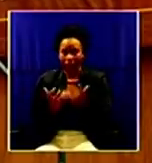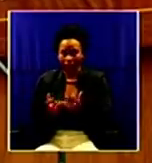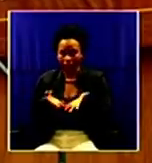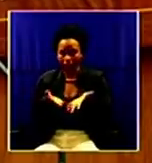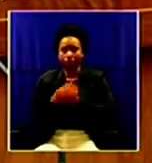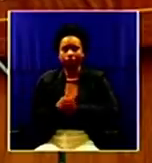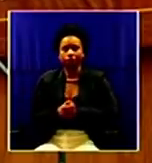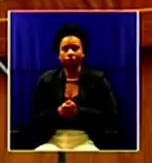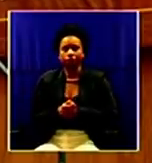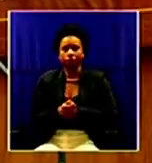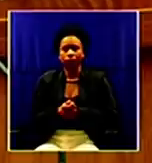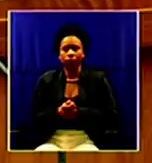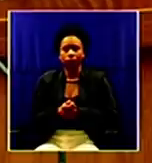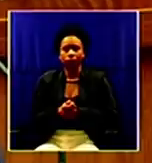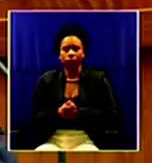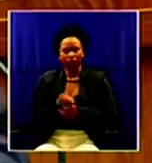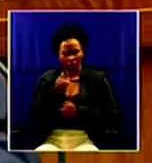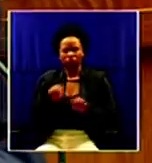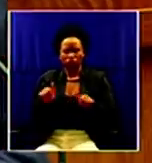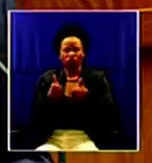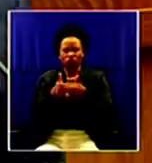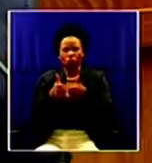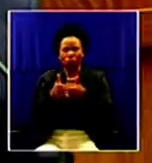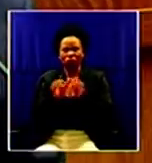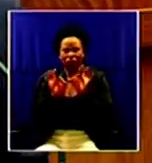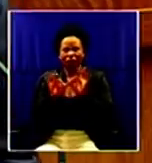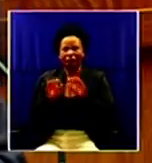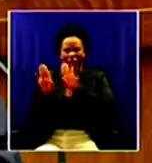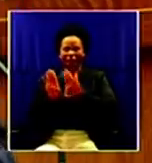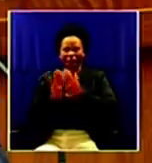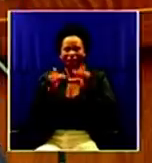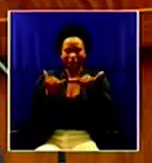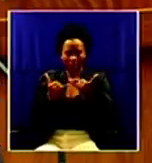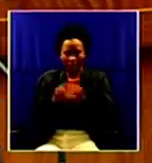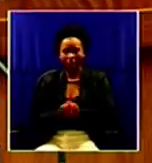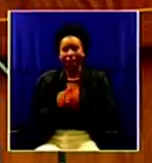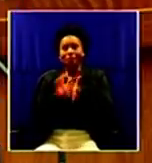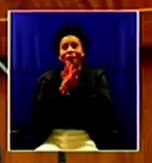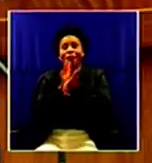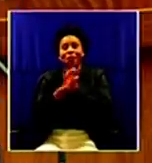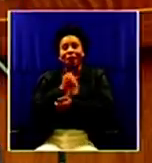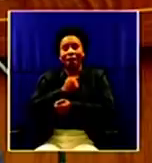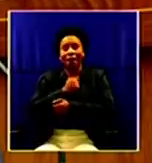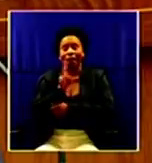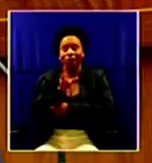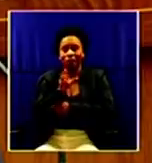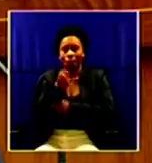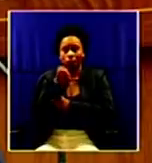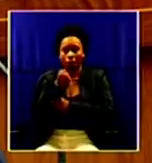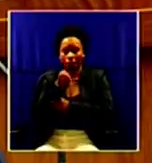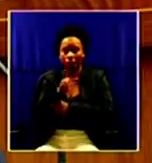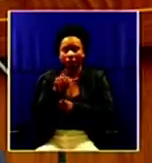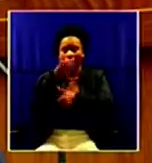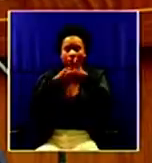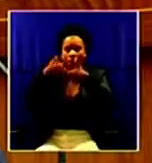And he's also good-mannered, by the way. My gratitude as well go to the Governor of the South African Reserve Bank,